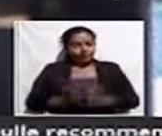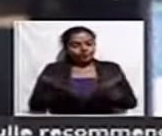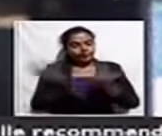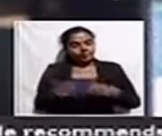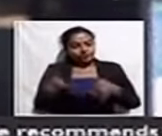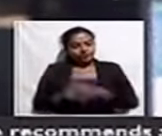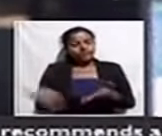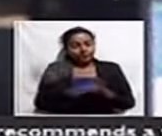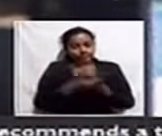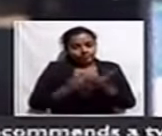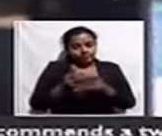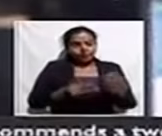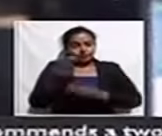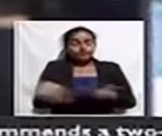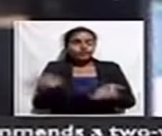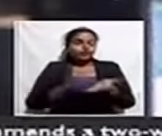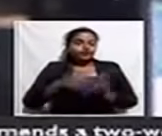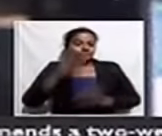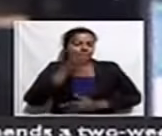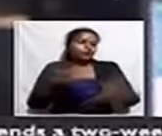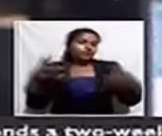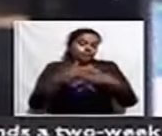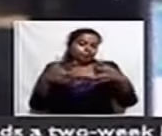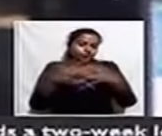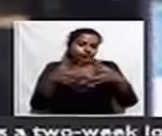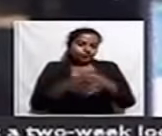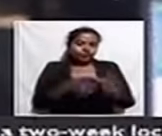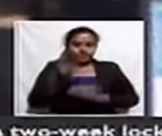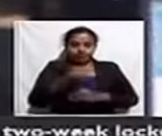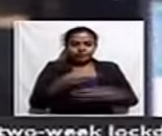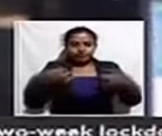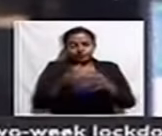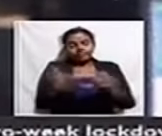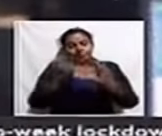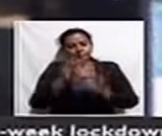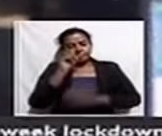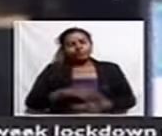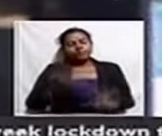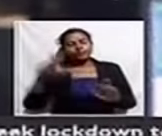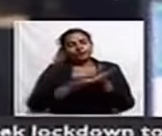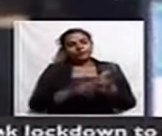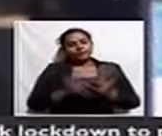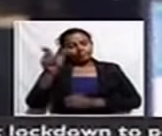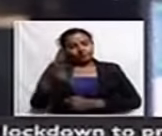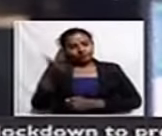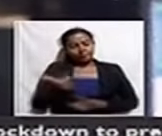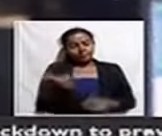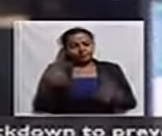on our website www.newsfirst.lk. I'm Chaturang Haparachi. Good night and take care.